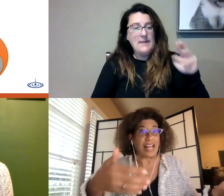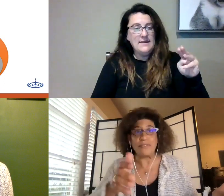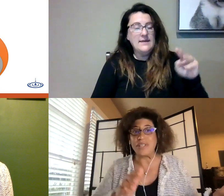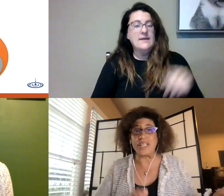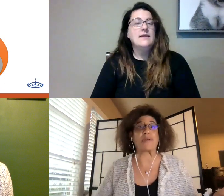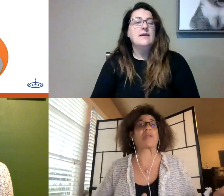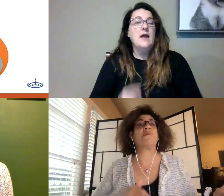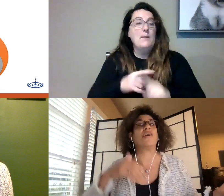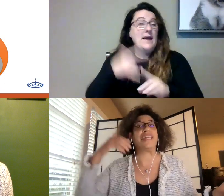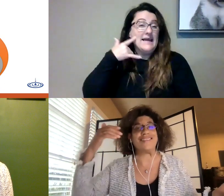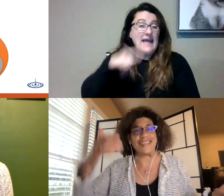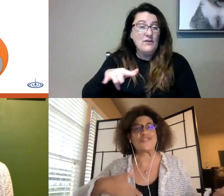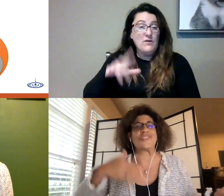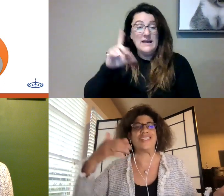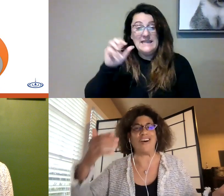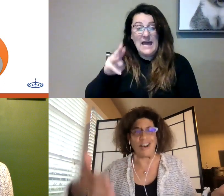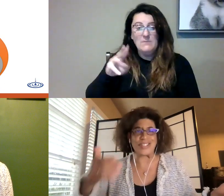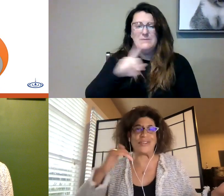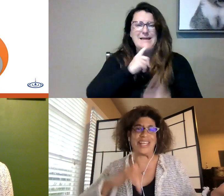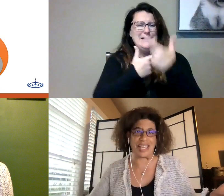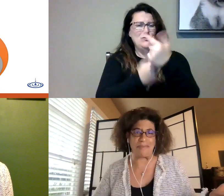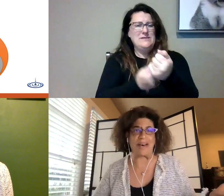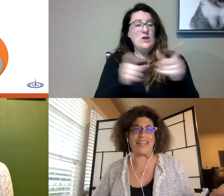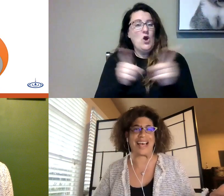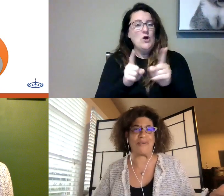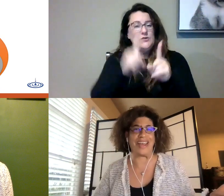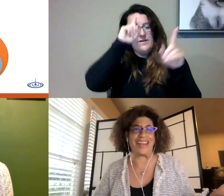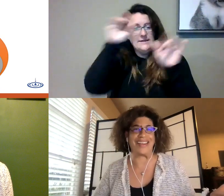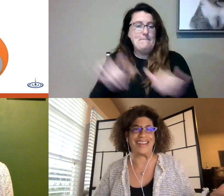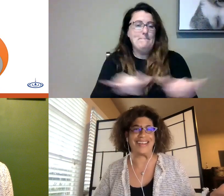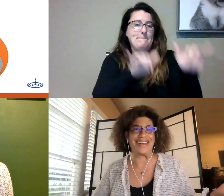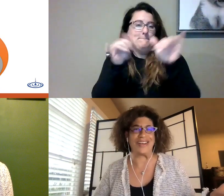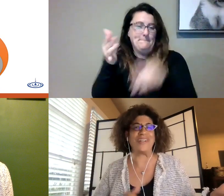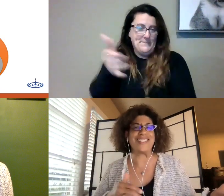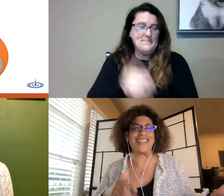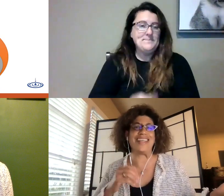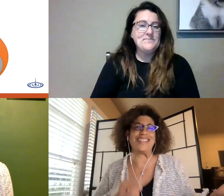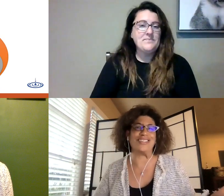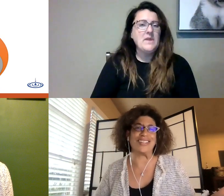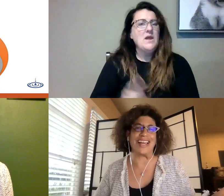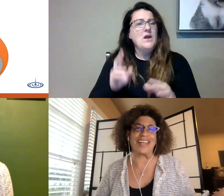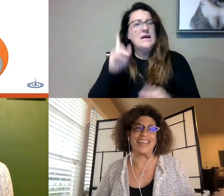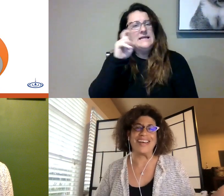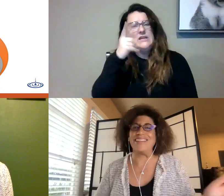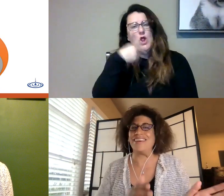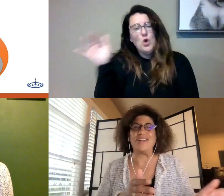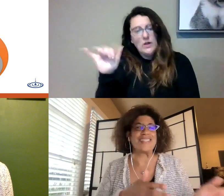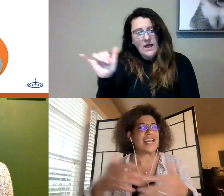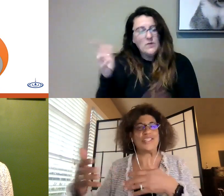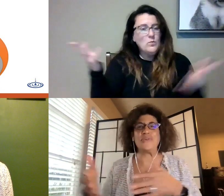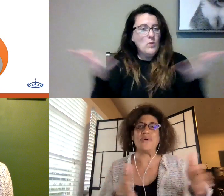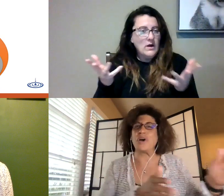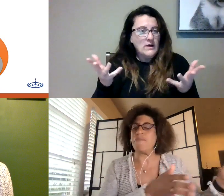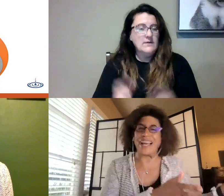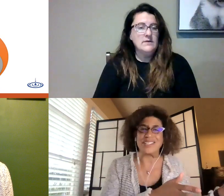the California Democratic Party is interested in also thinking about it that way. What does it need to look like? Let's